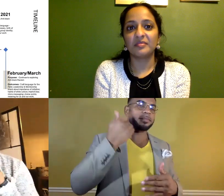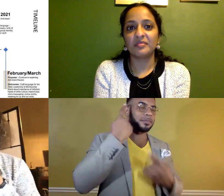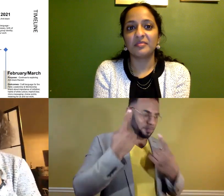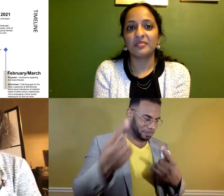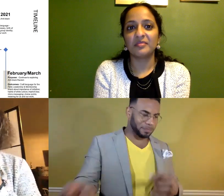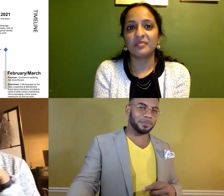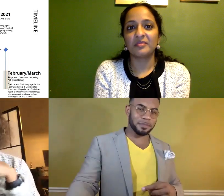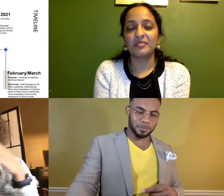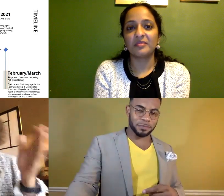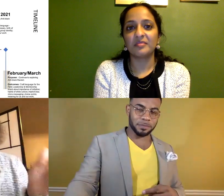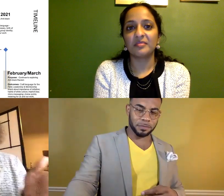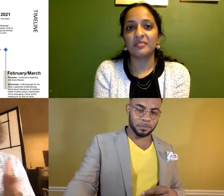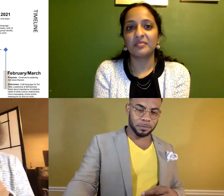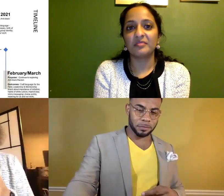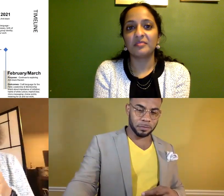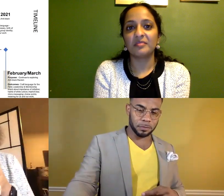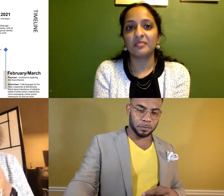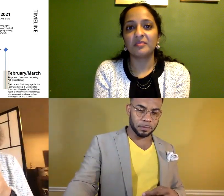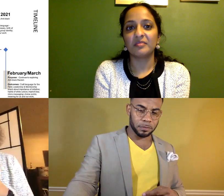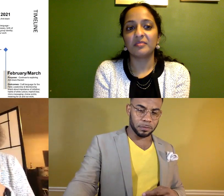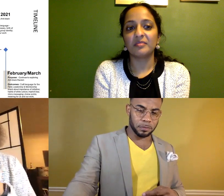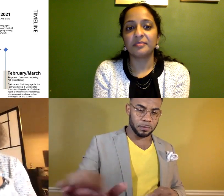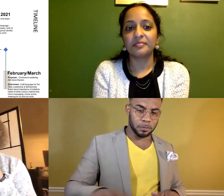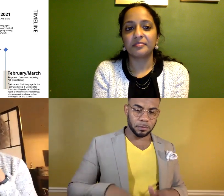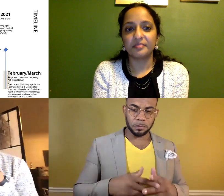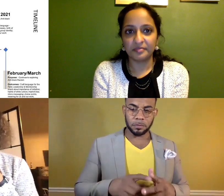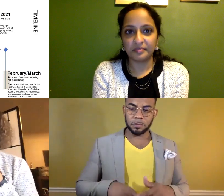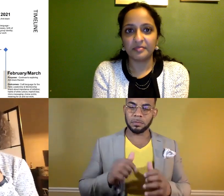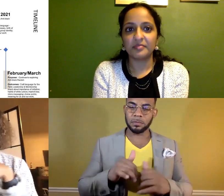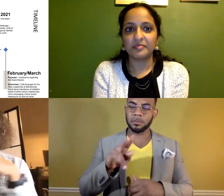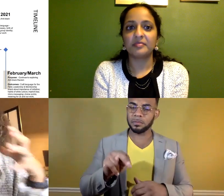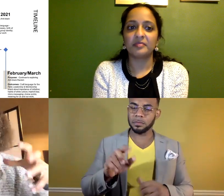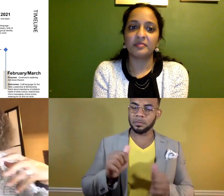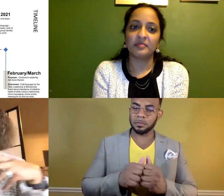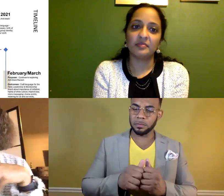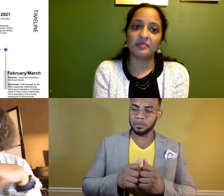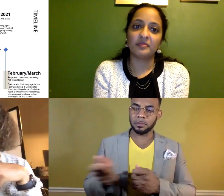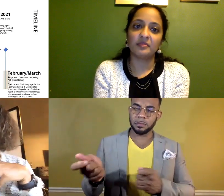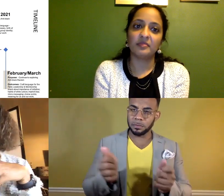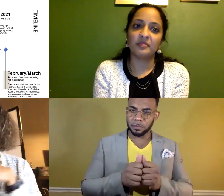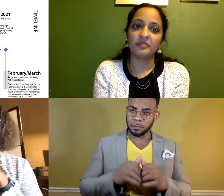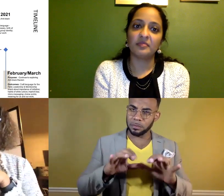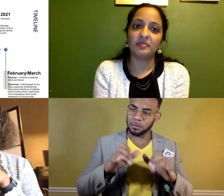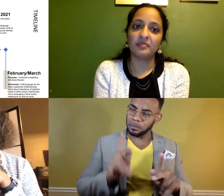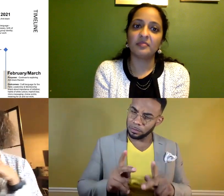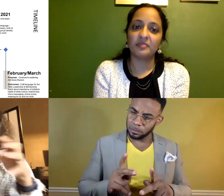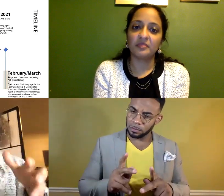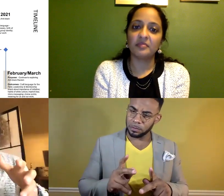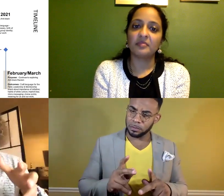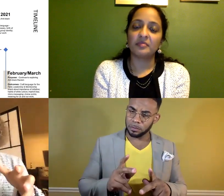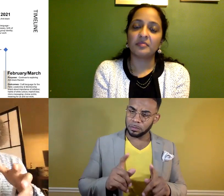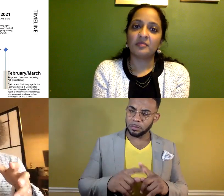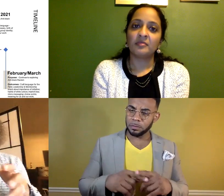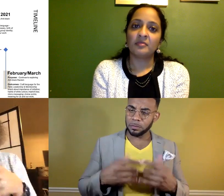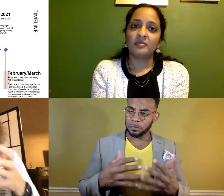thinking. What we wanted to do was kickstart in January with pulling together a group of people